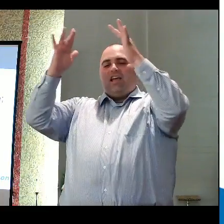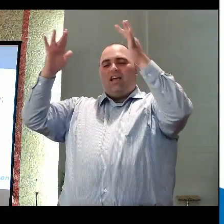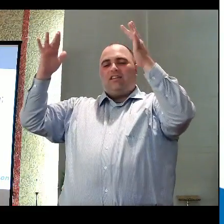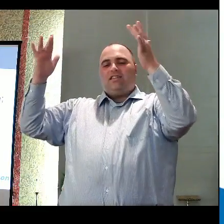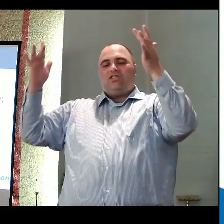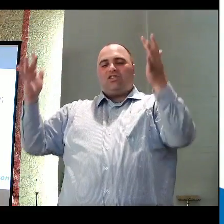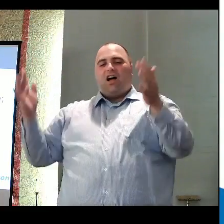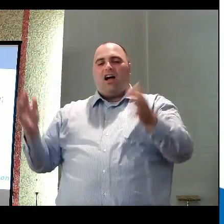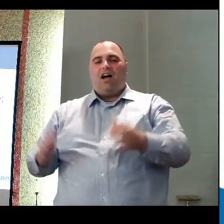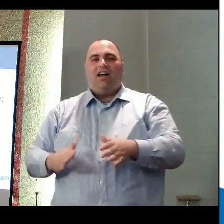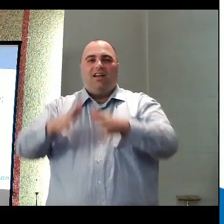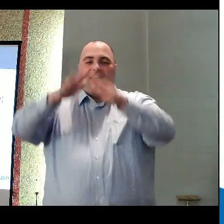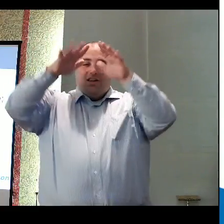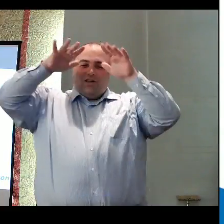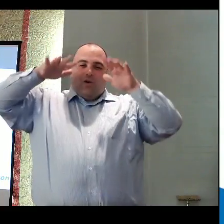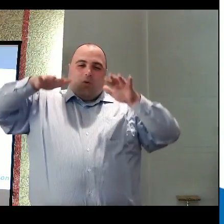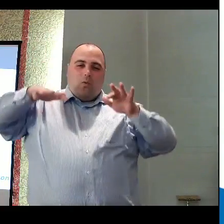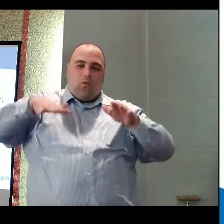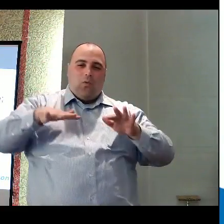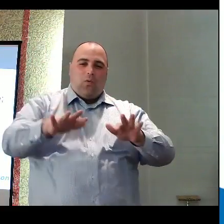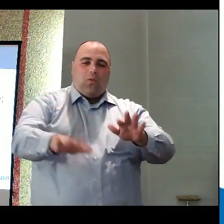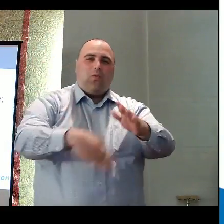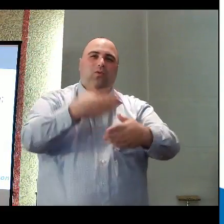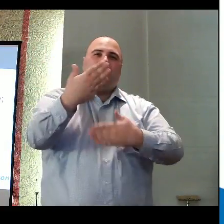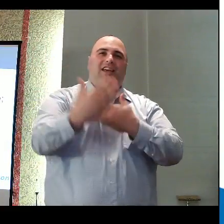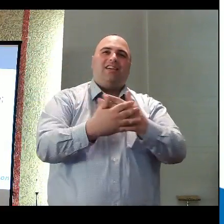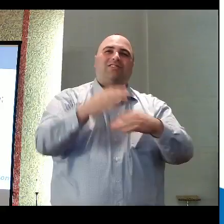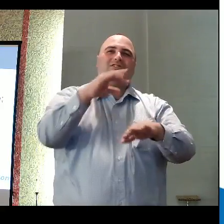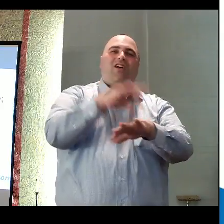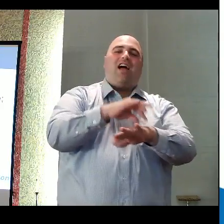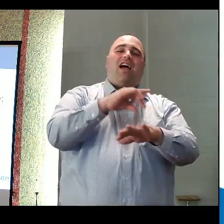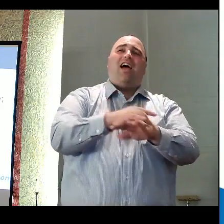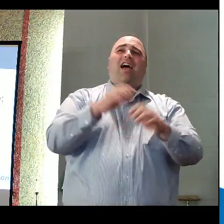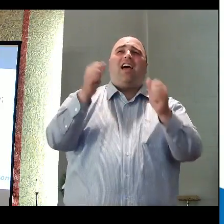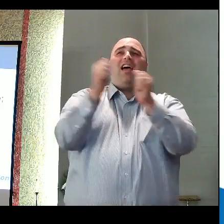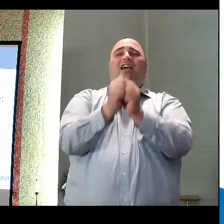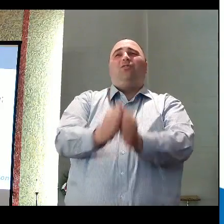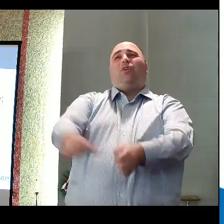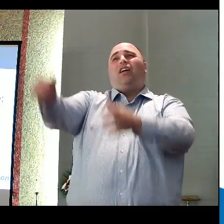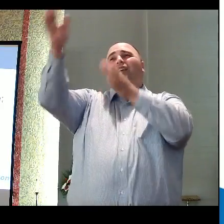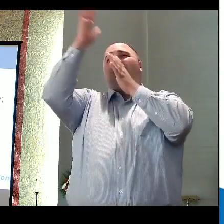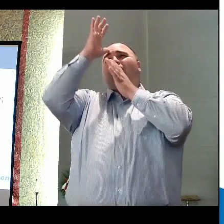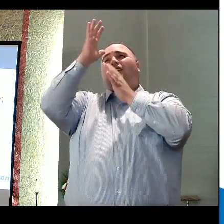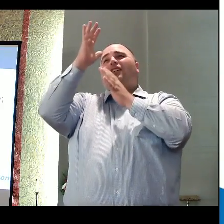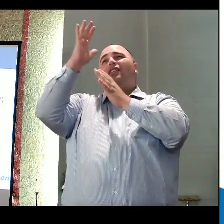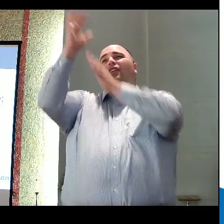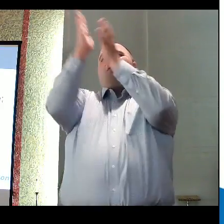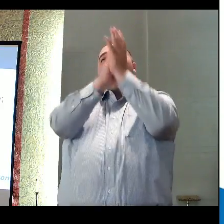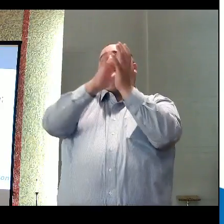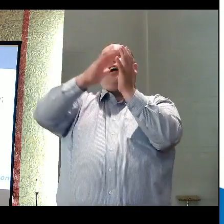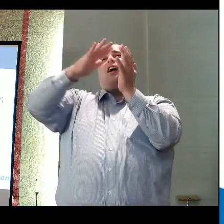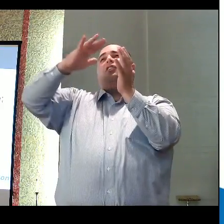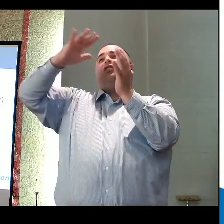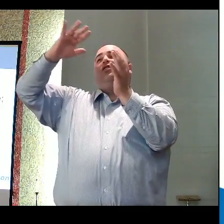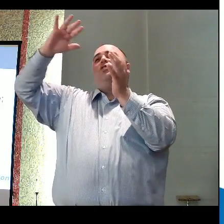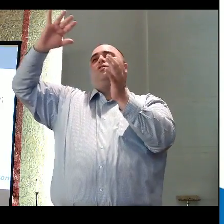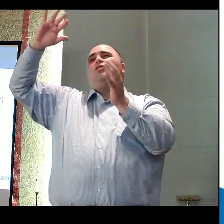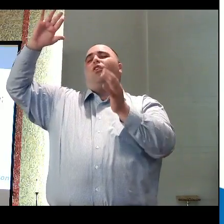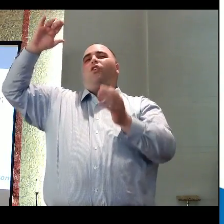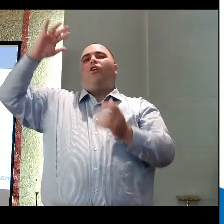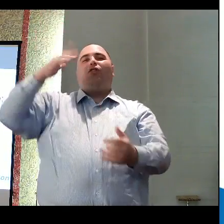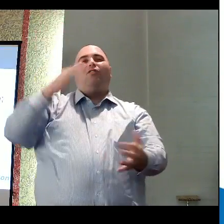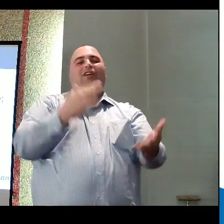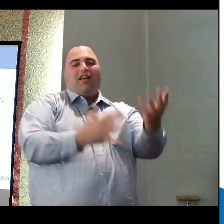shine, Jesus, shine. Fill this land with the